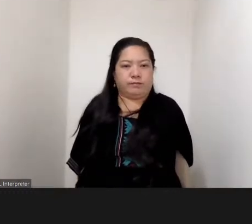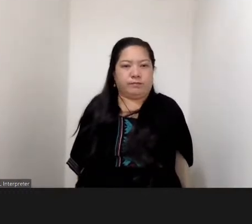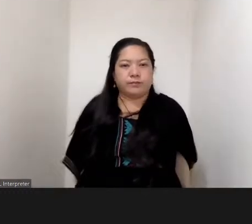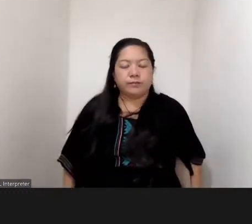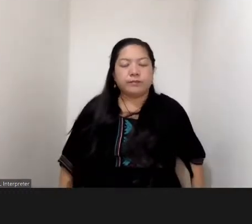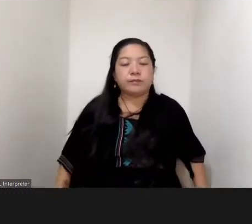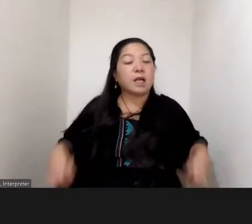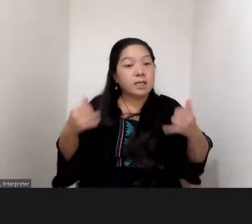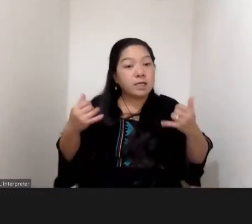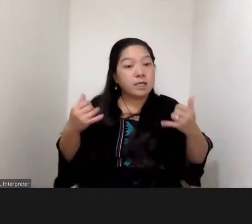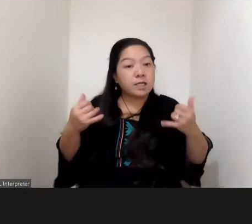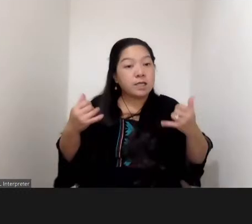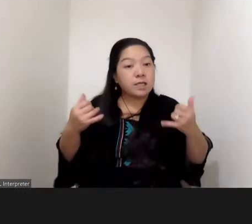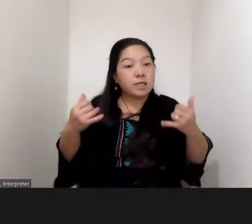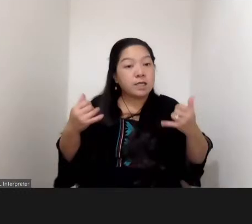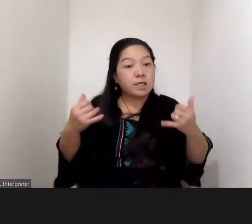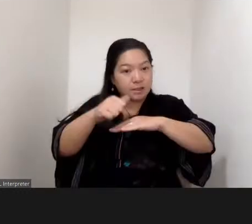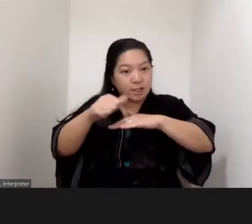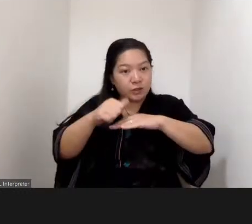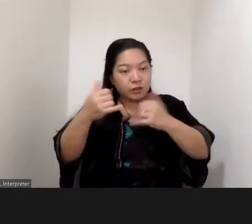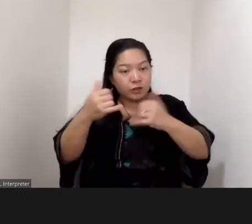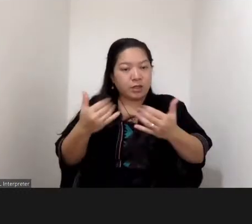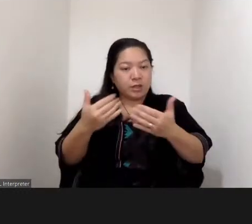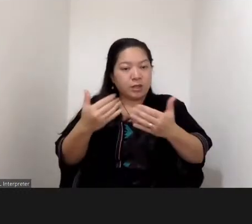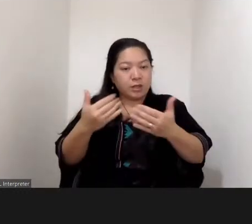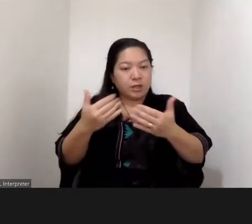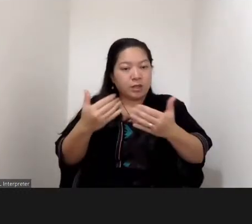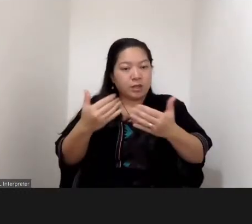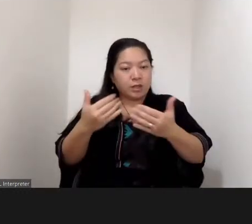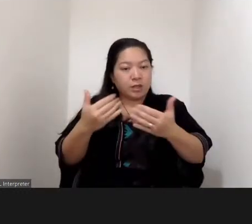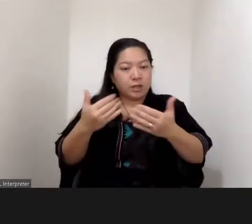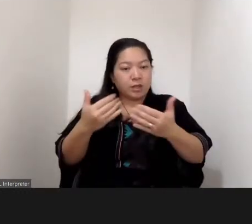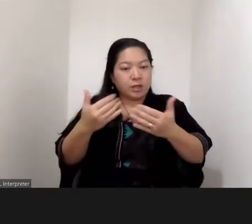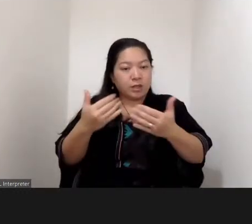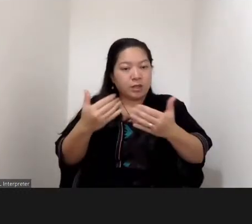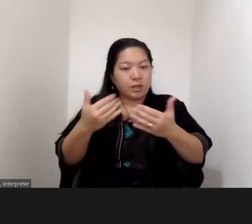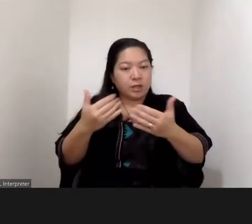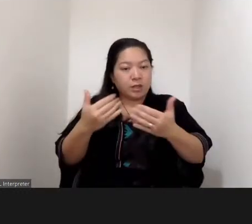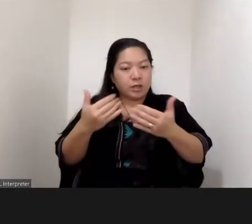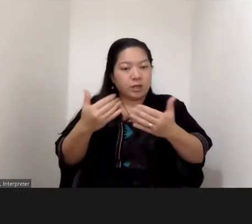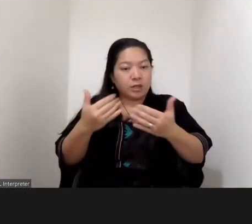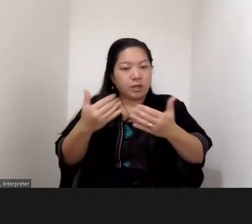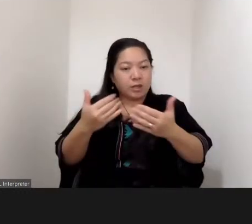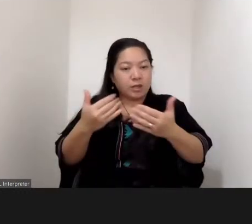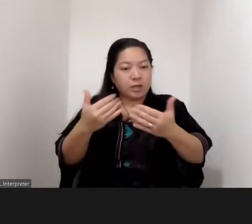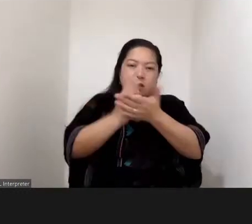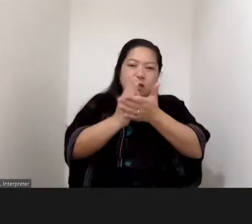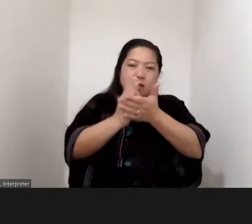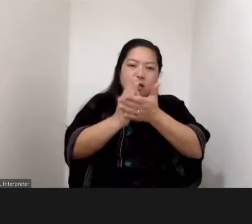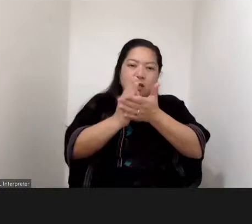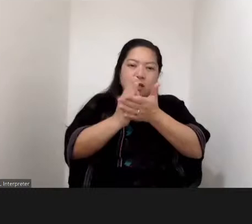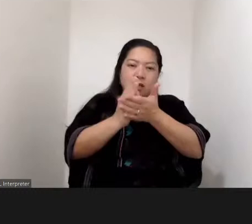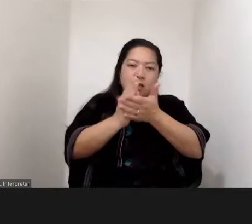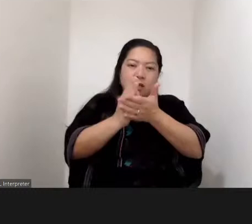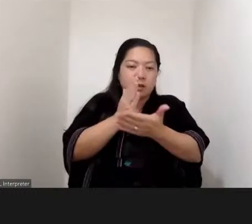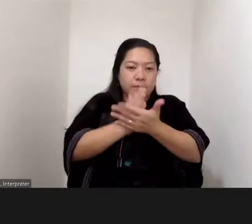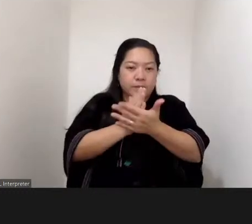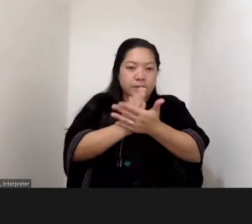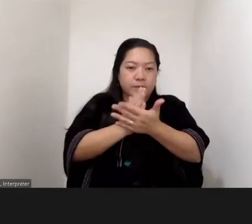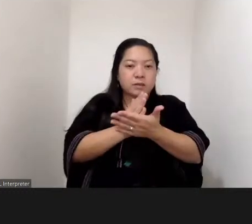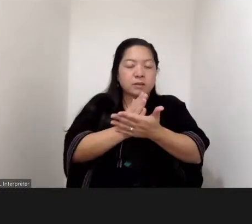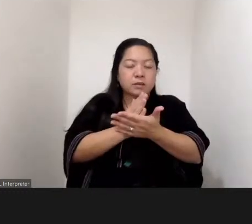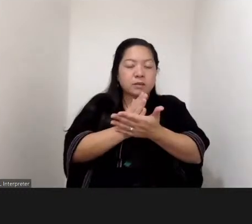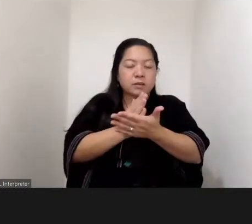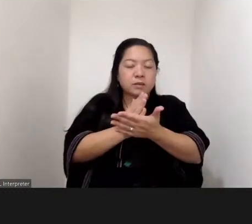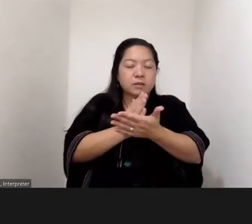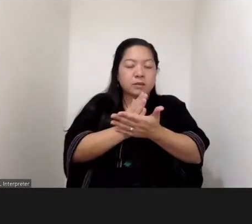danger of prematurely lifting the public health emergency, I felt the people needed to